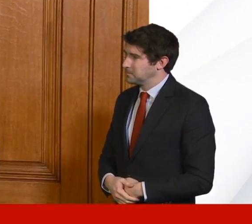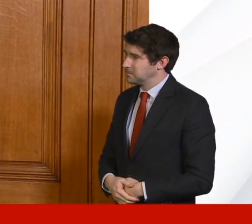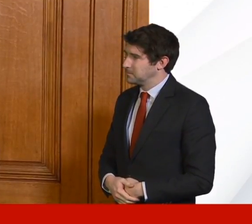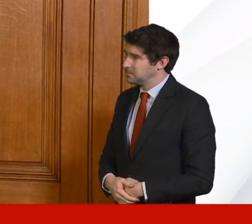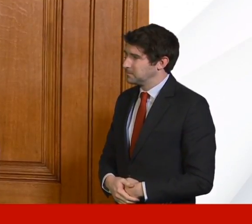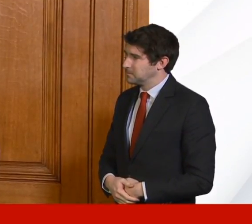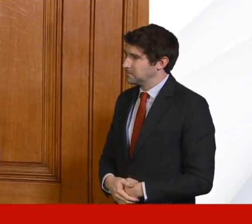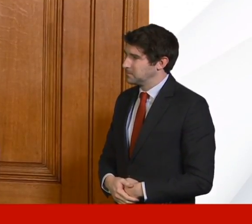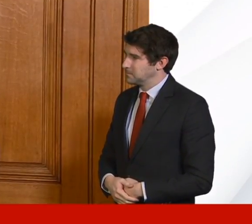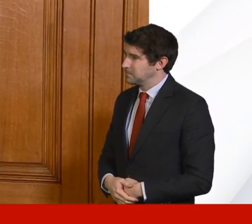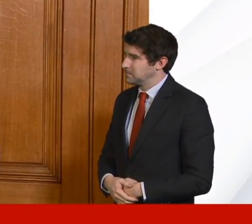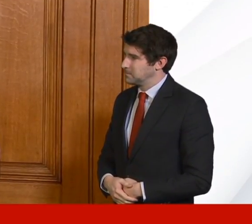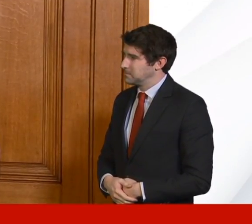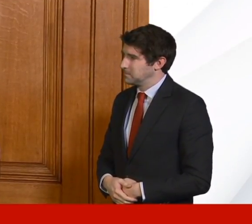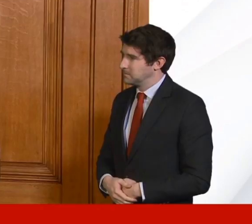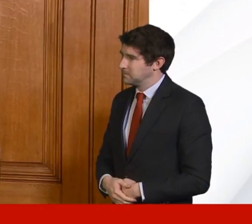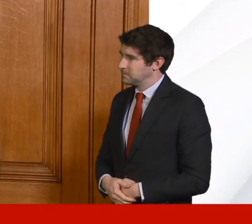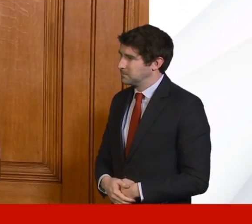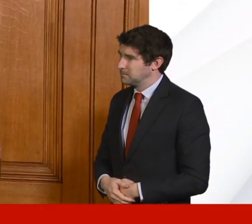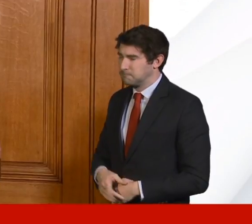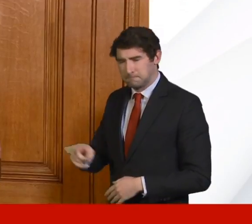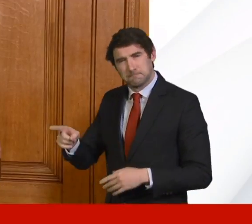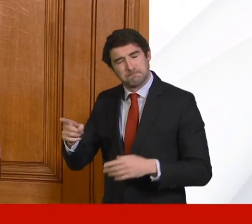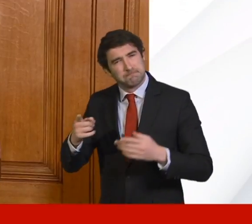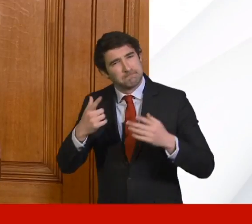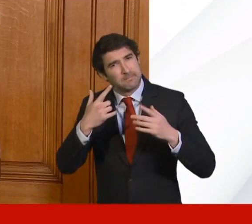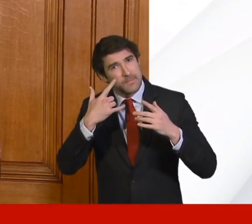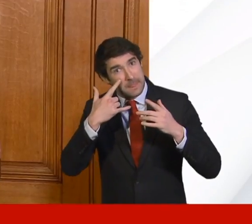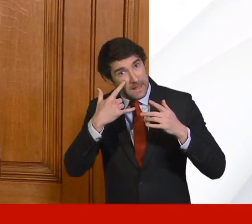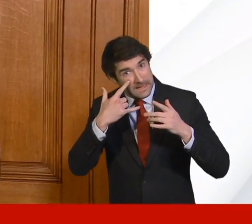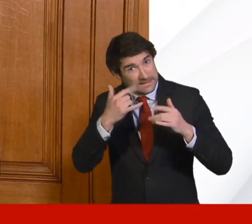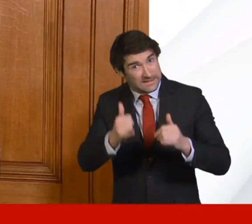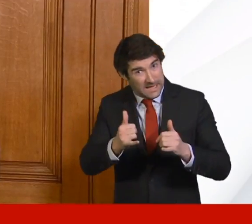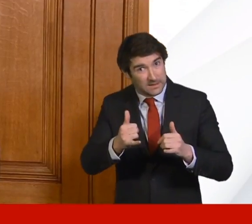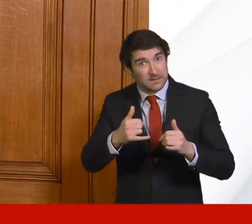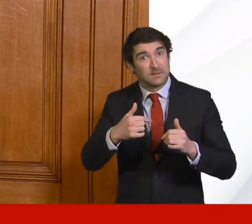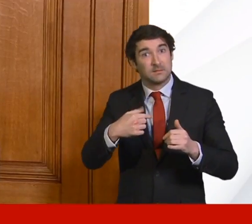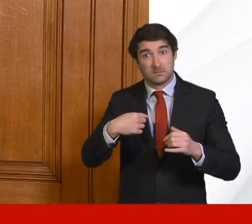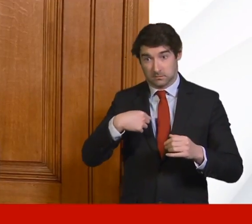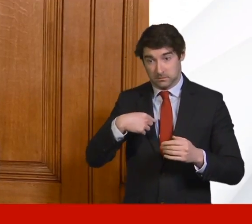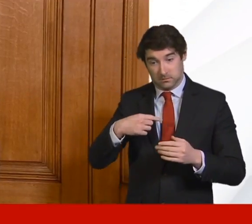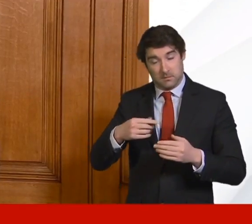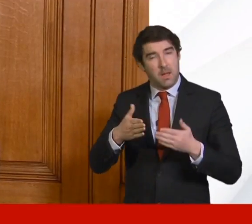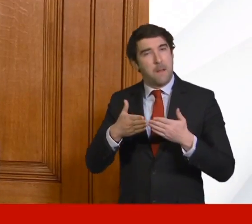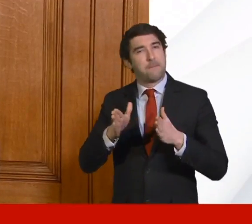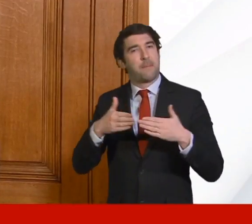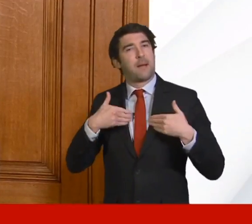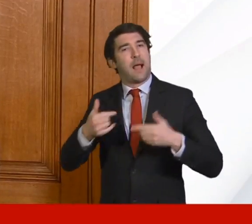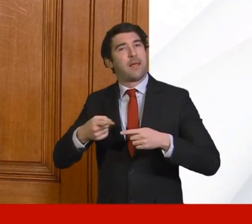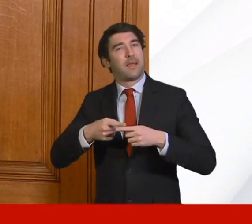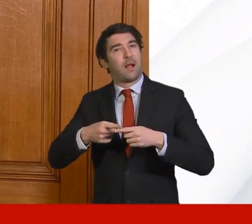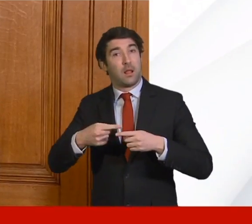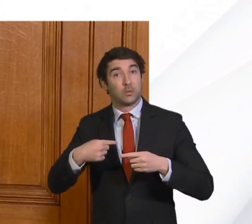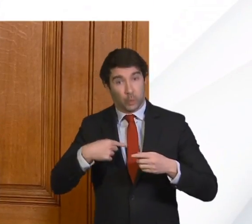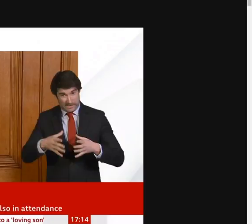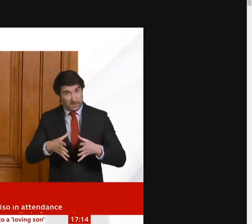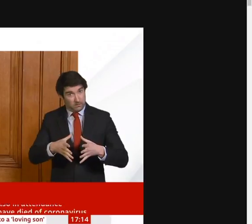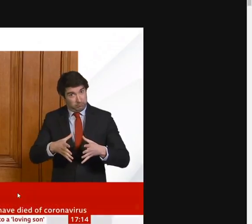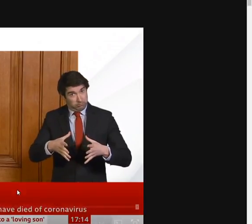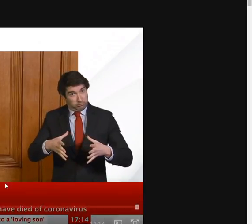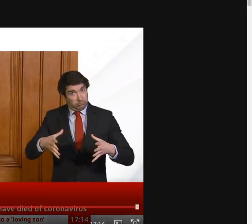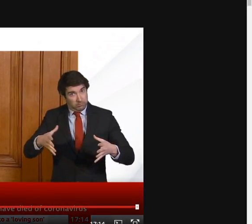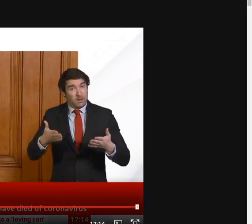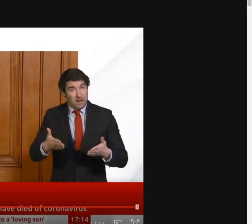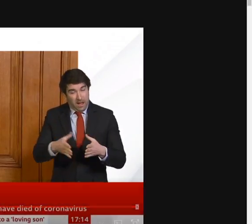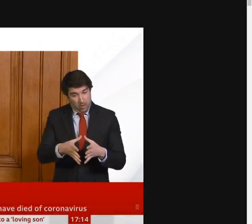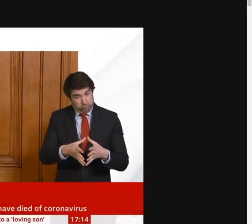in and it the will, we NHS are ready Public Health to England bounce combined back. testing capacity businesses is are just doing all increasing they at the can moment. to